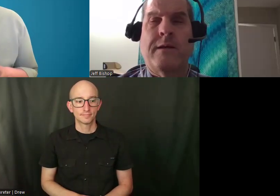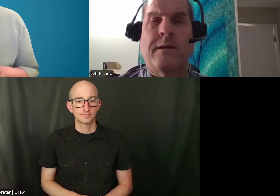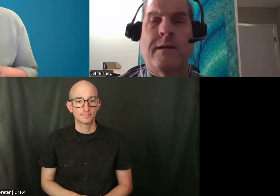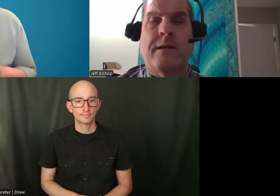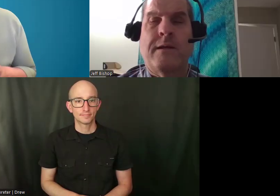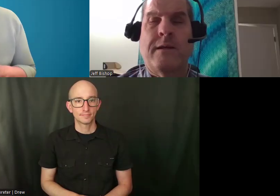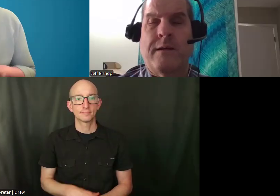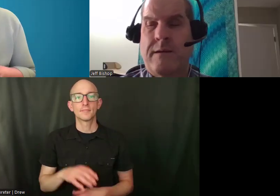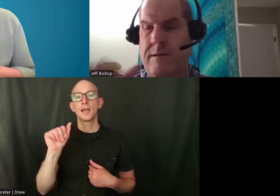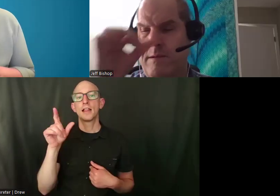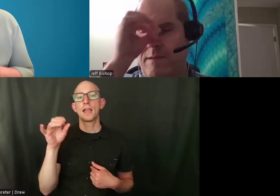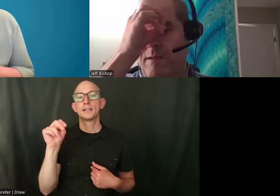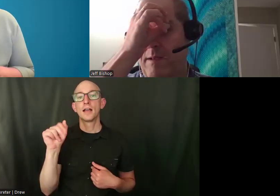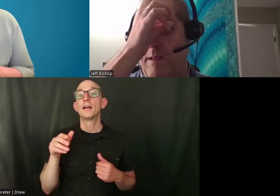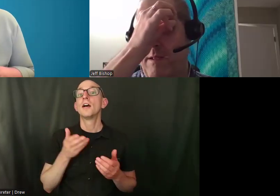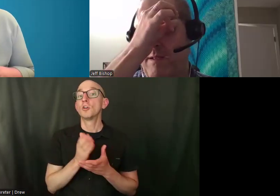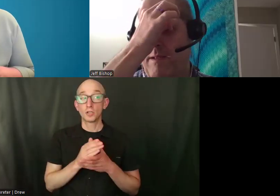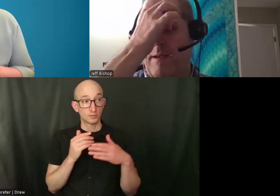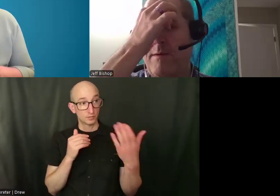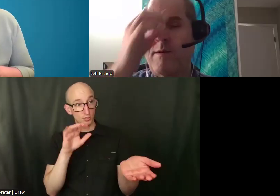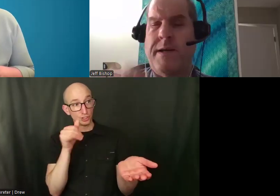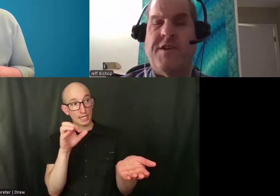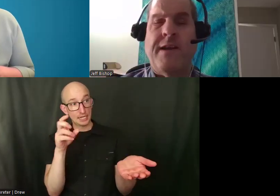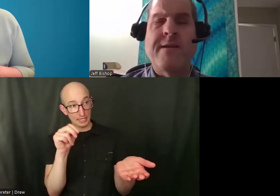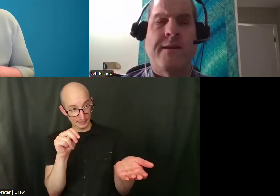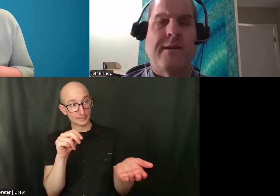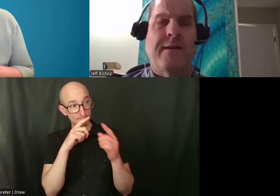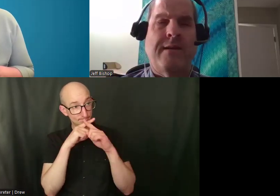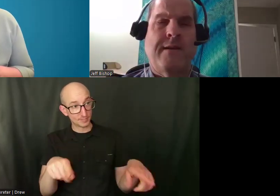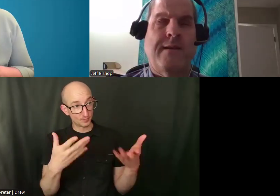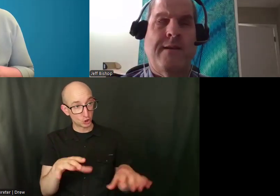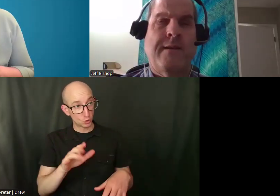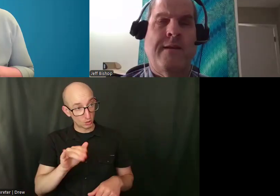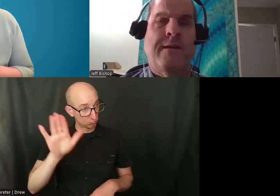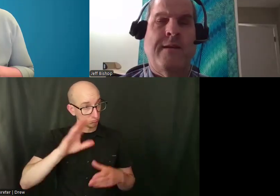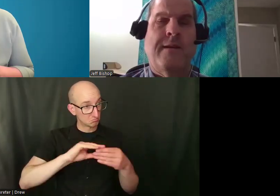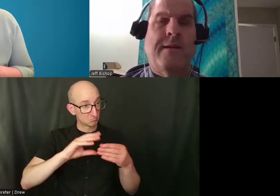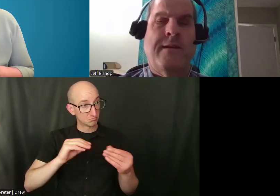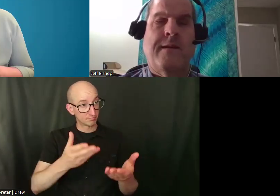All right. Jaden, you are unmuted if you'd like to Go ahead, unmute Jaden. yourself.